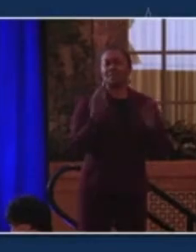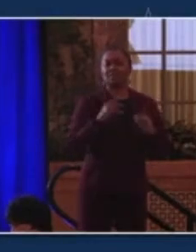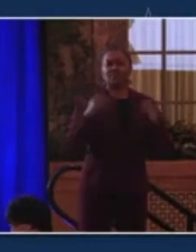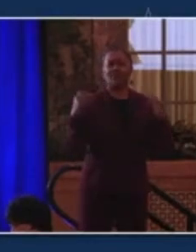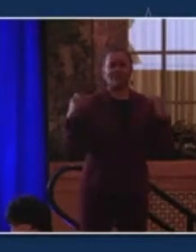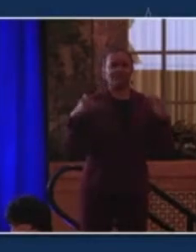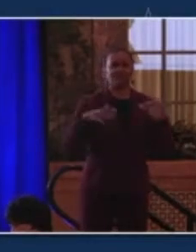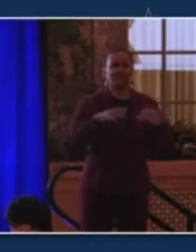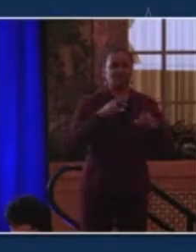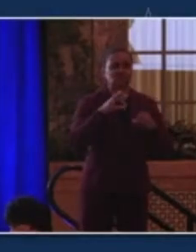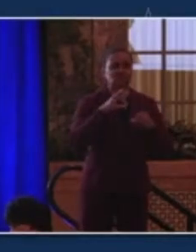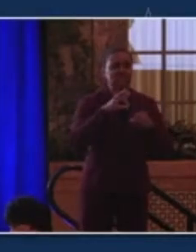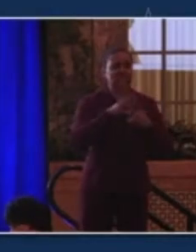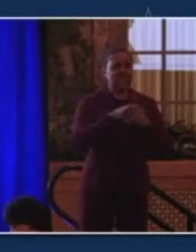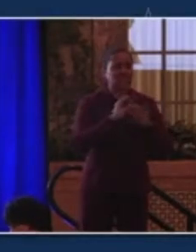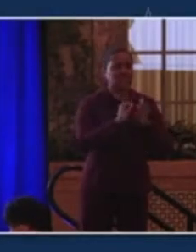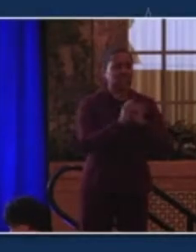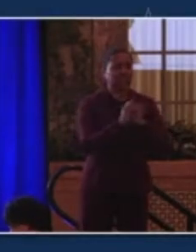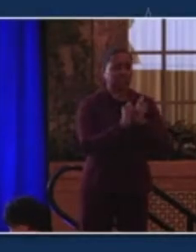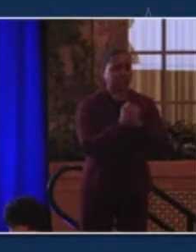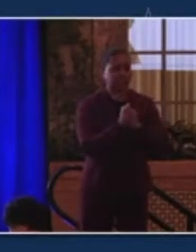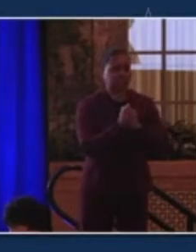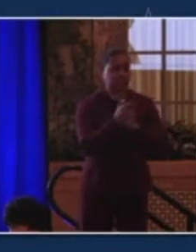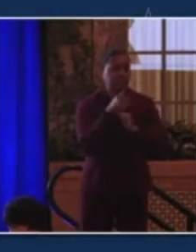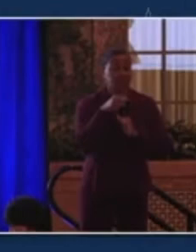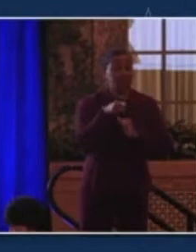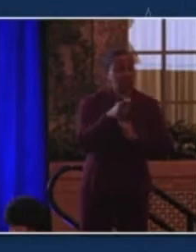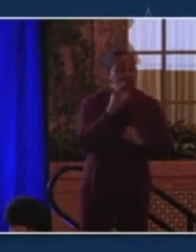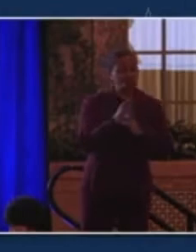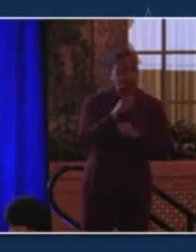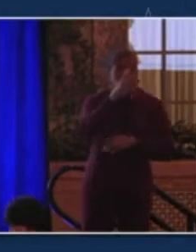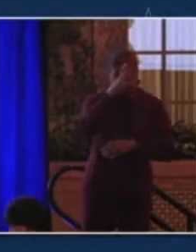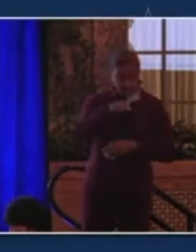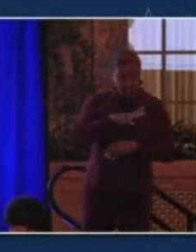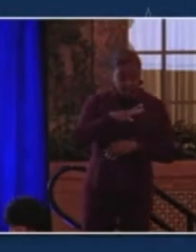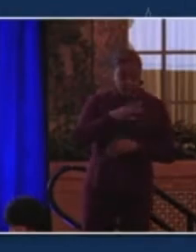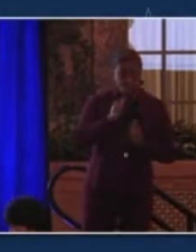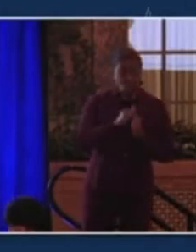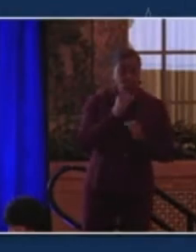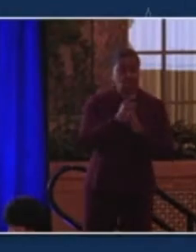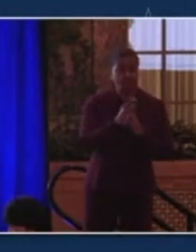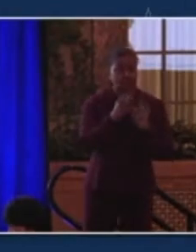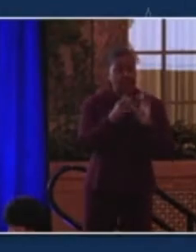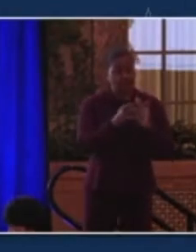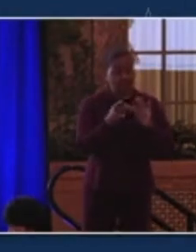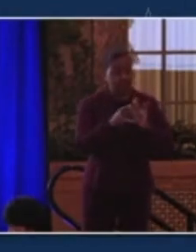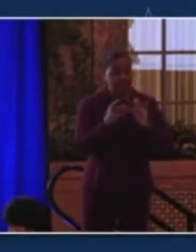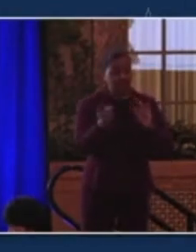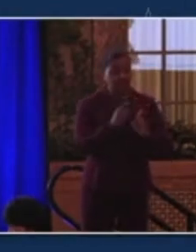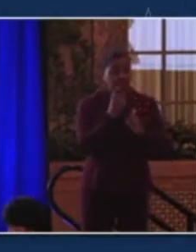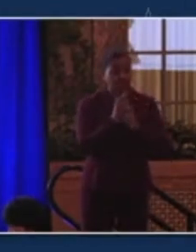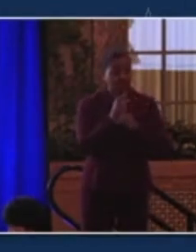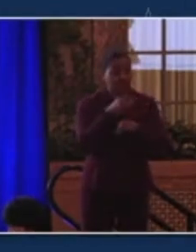Harold's election campaigns because he was the right man with the right message at the right